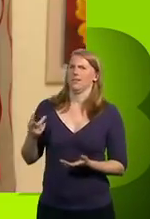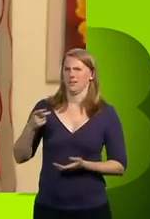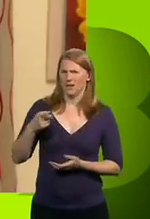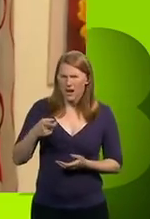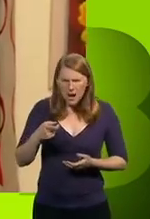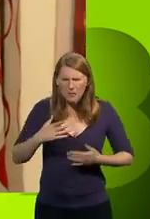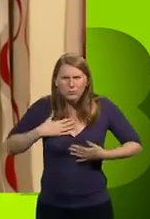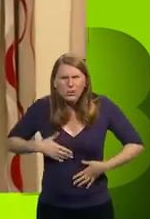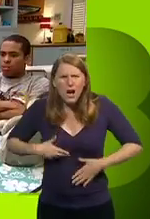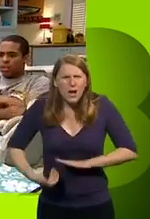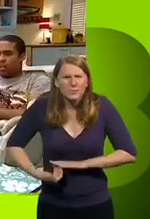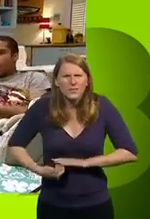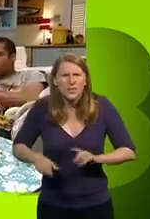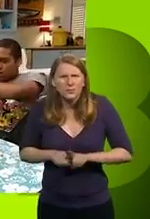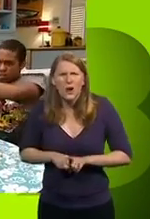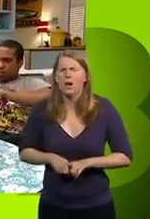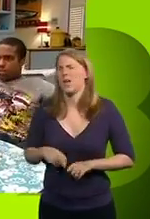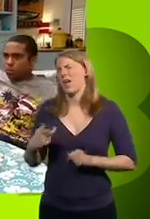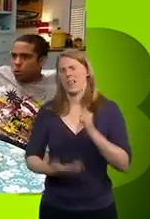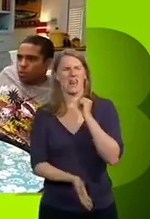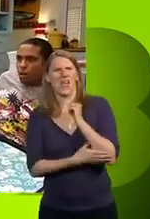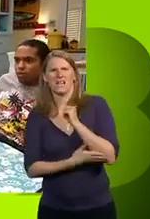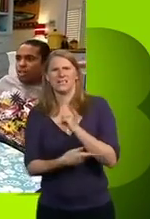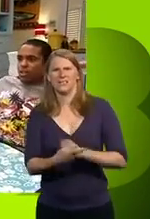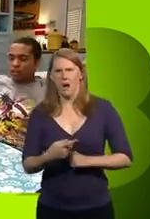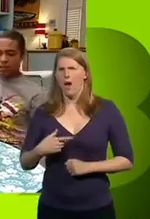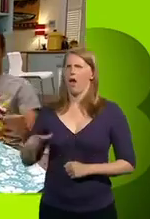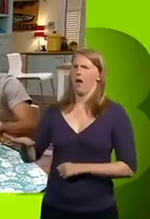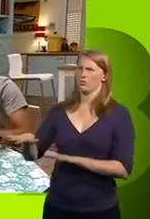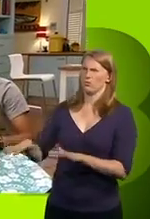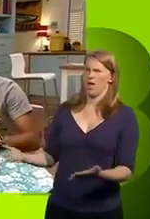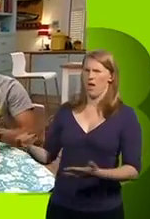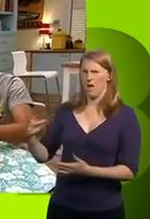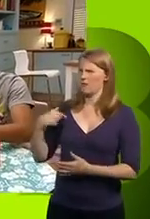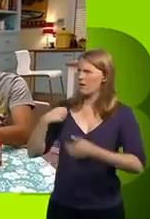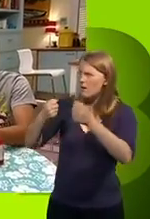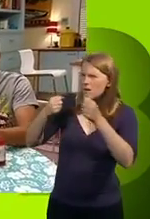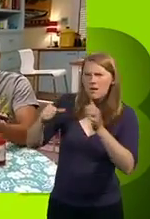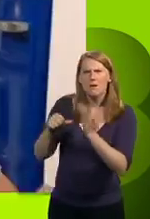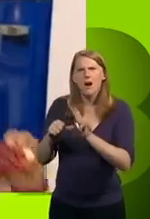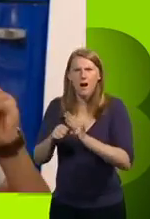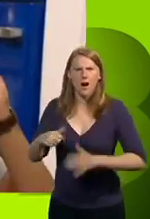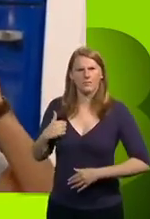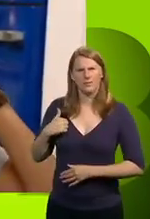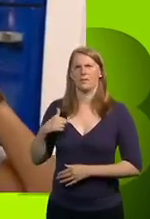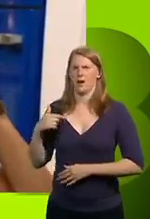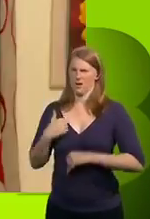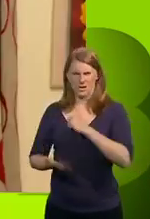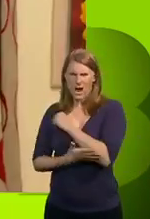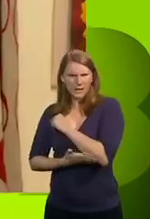again. You're turning into a slob. All right, chill out. It's just a wardrobe malfunction. I am not a slob.